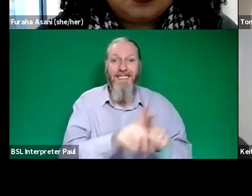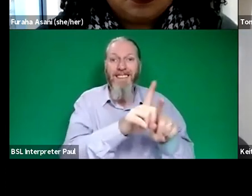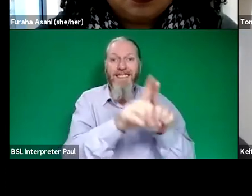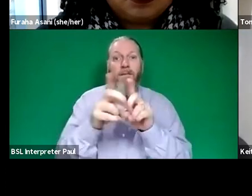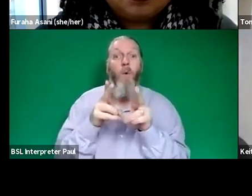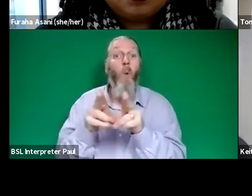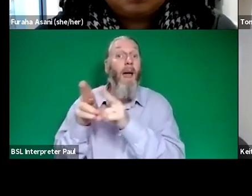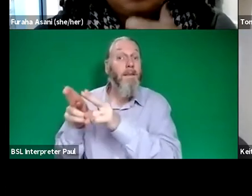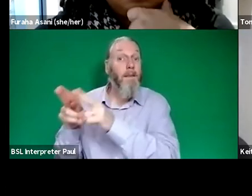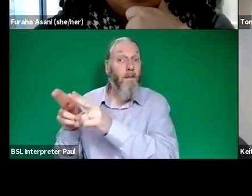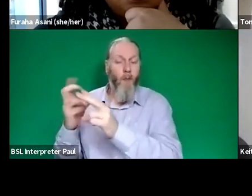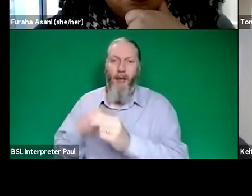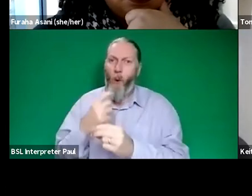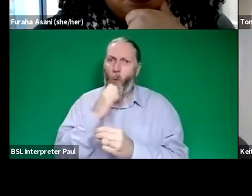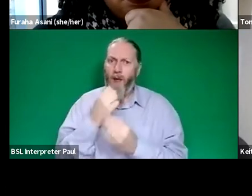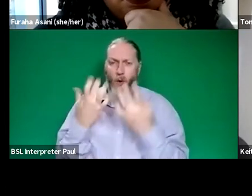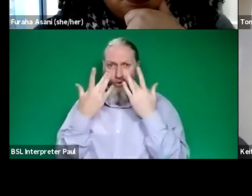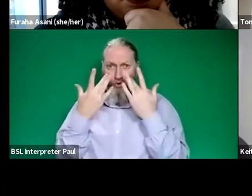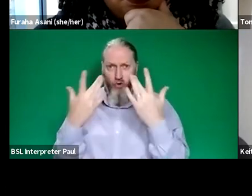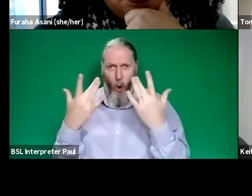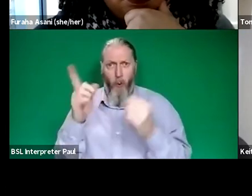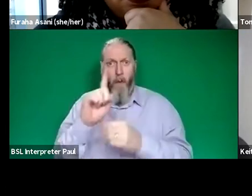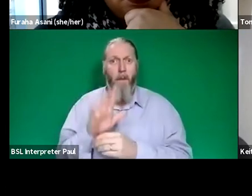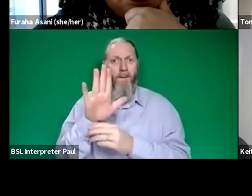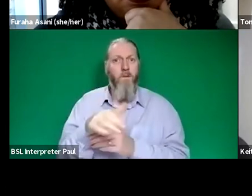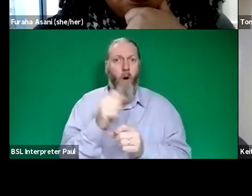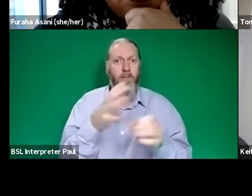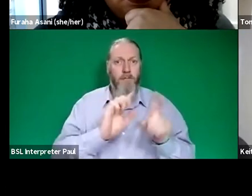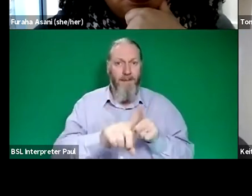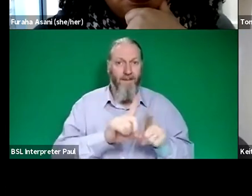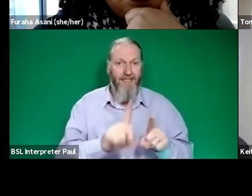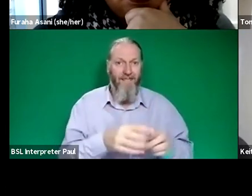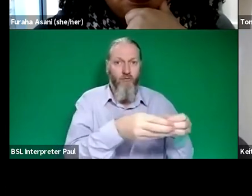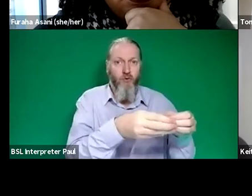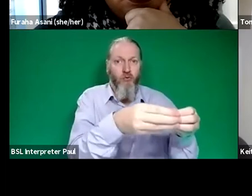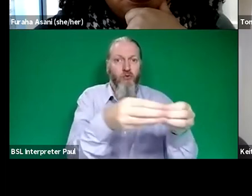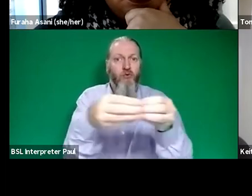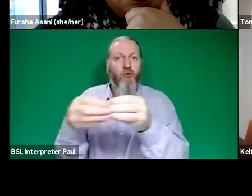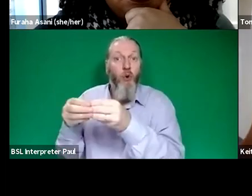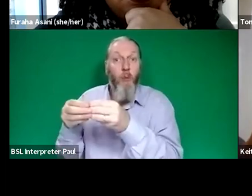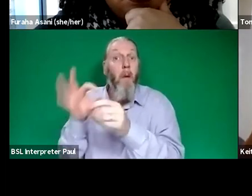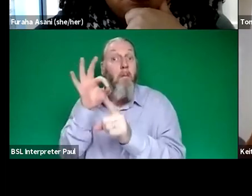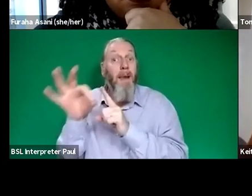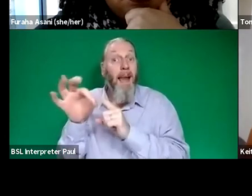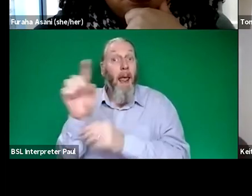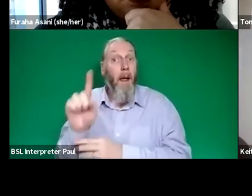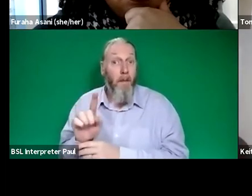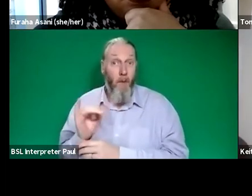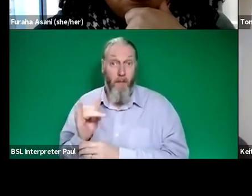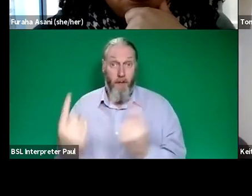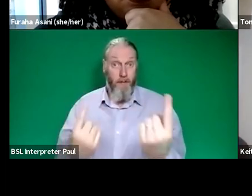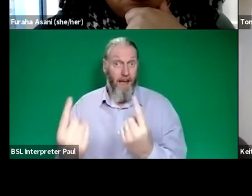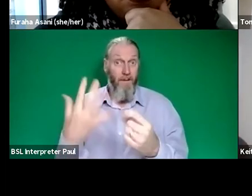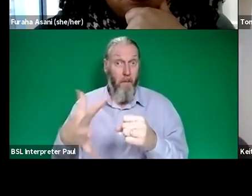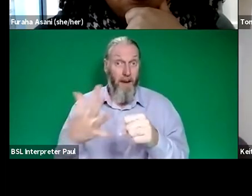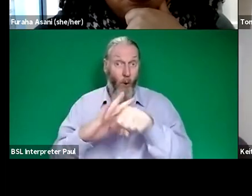the experiences of different people from marginalised groups, including those who have perhaps had COVID themselves and are dealing with the ongoing